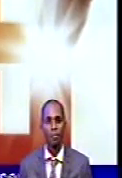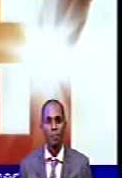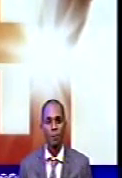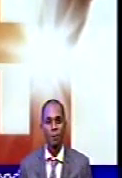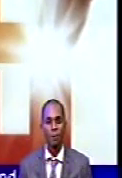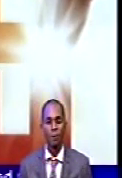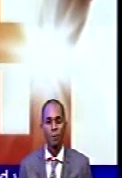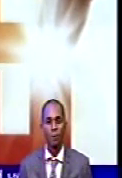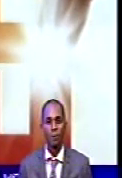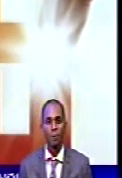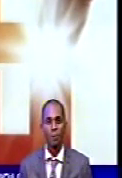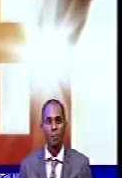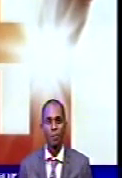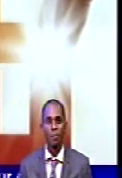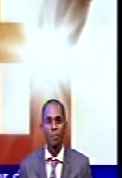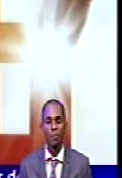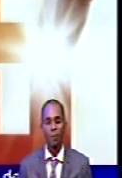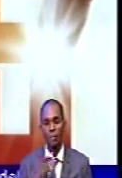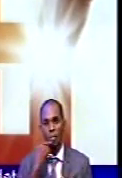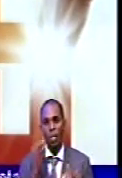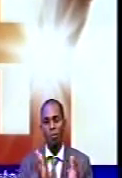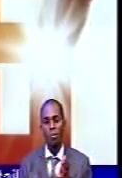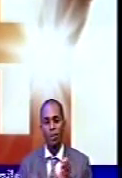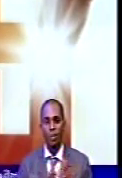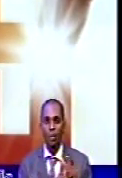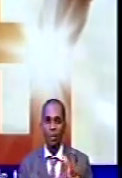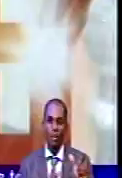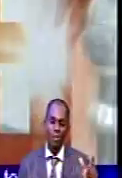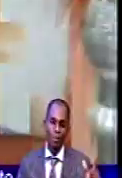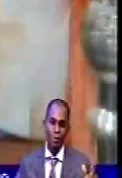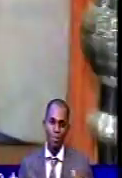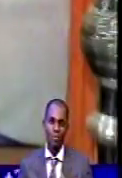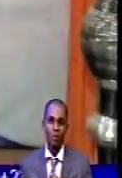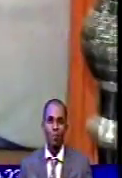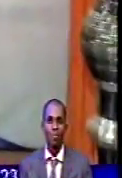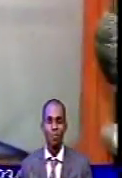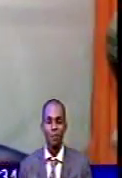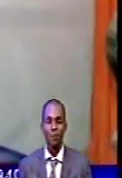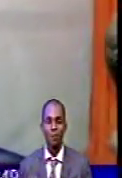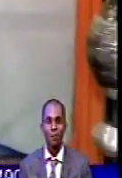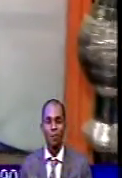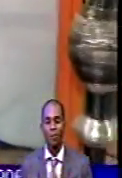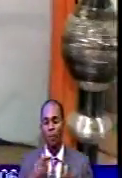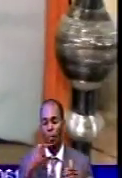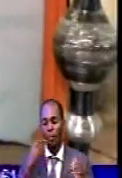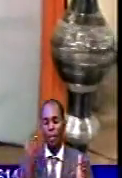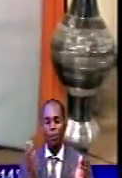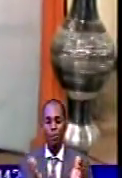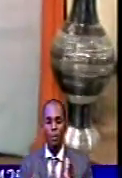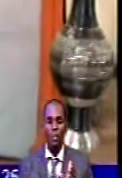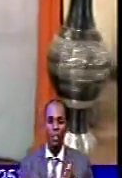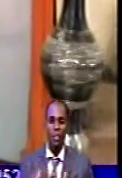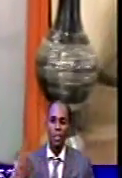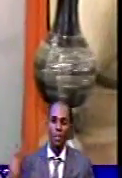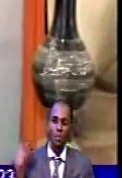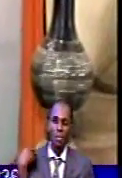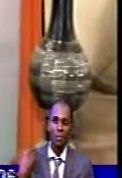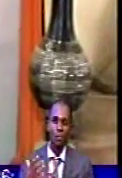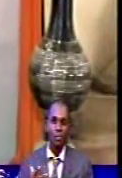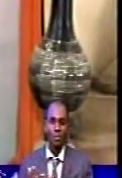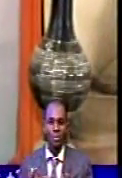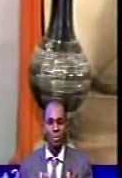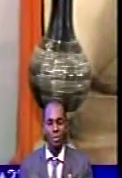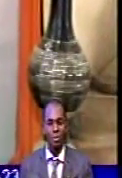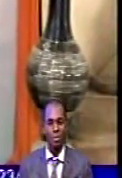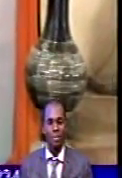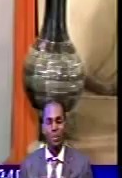severe. Sometimes I will not sleep because of it. To walk, I can't be able to walk. But I cried to God before